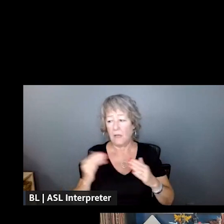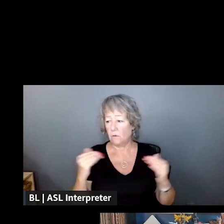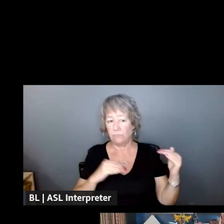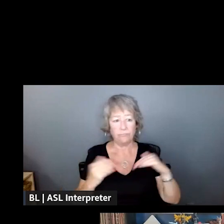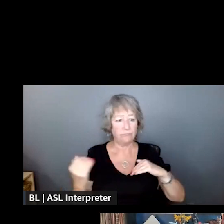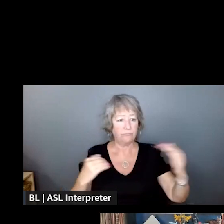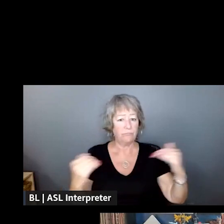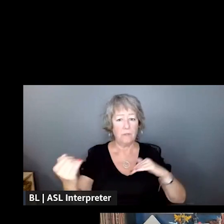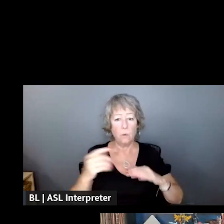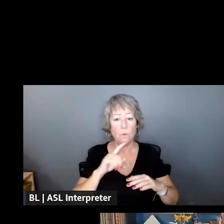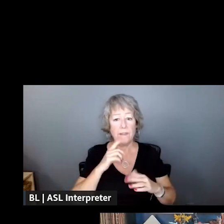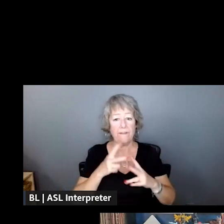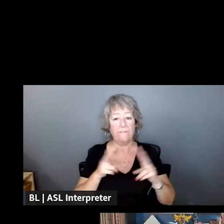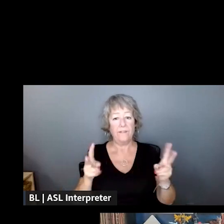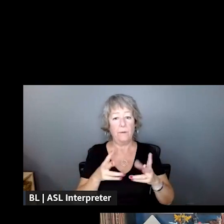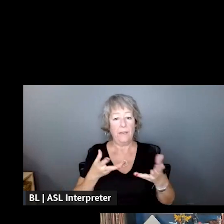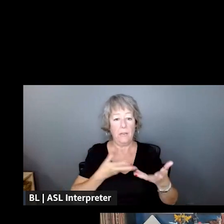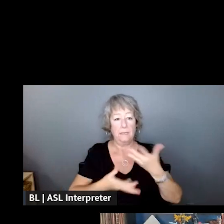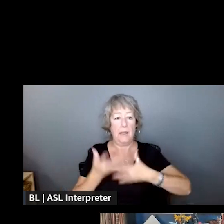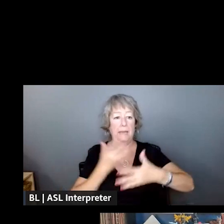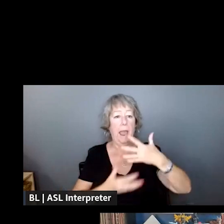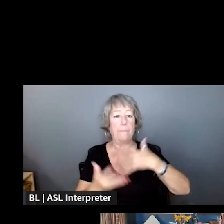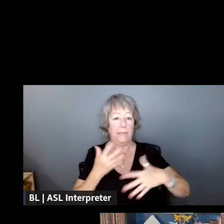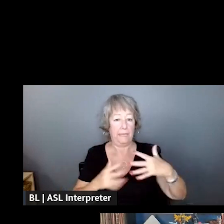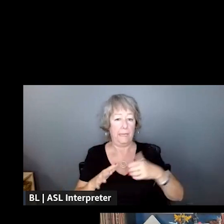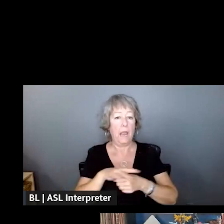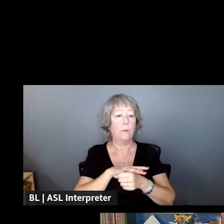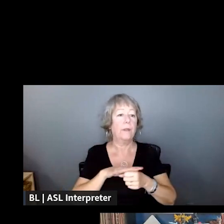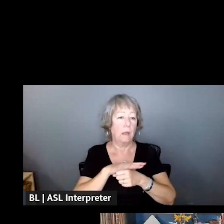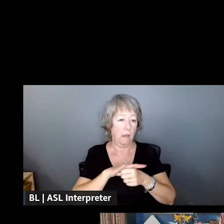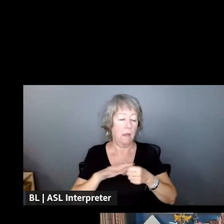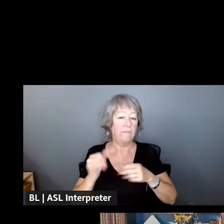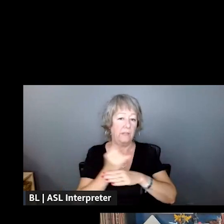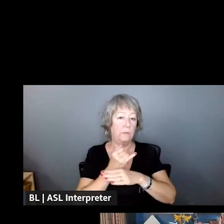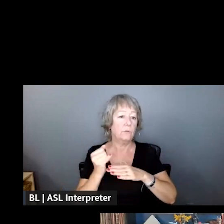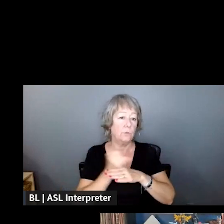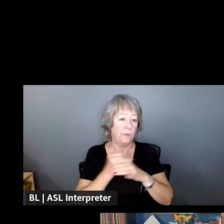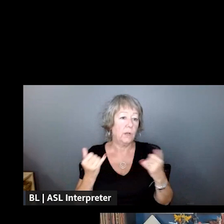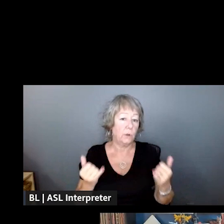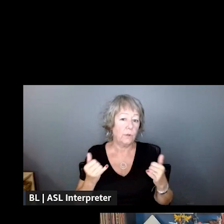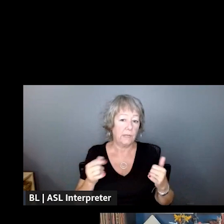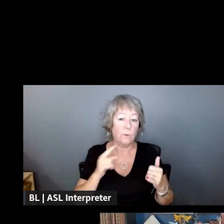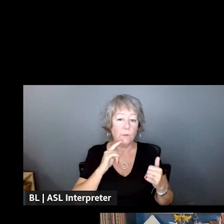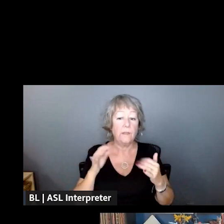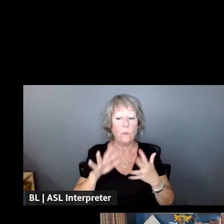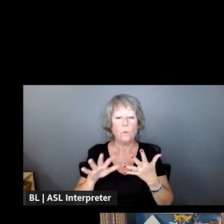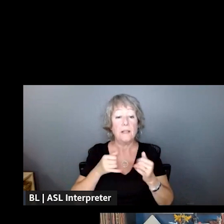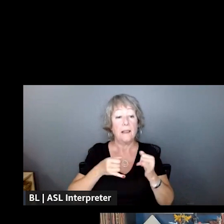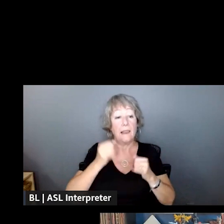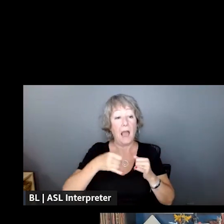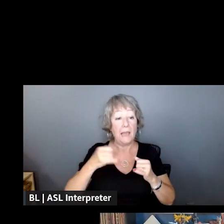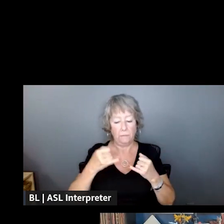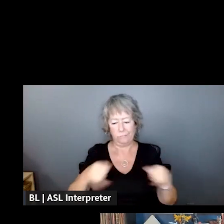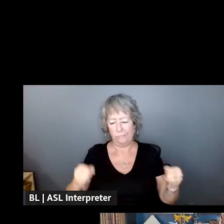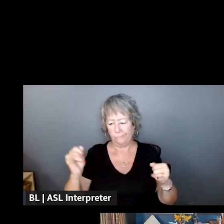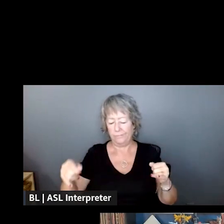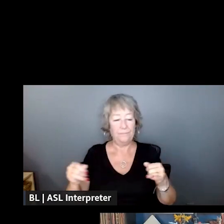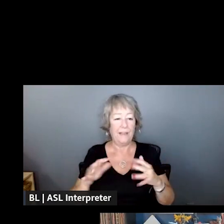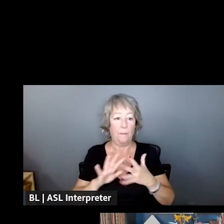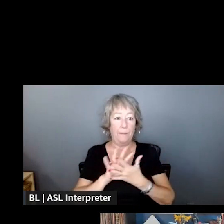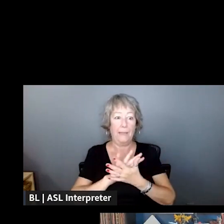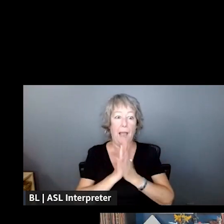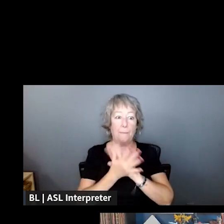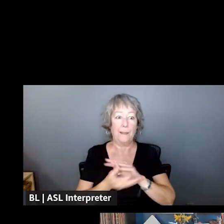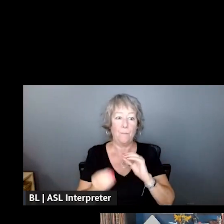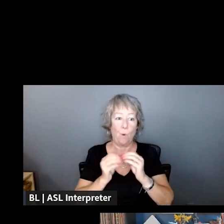is a very dynamic area of the industry, so trying to those lines are definitely blurring. So you get to be able to figure out what's the